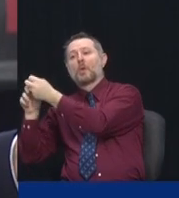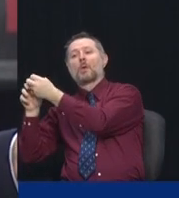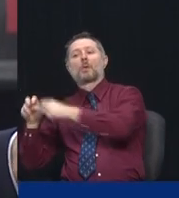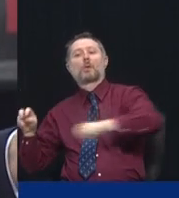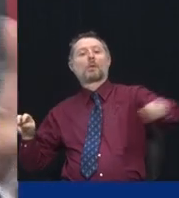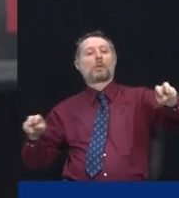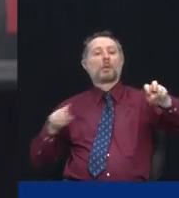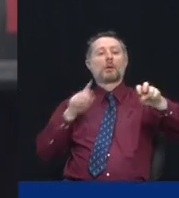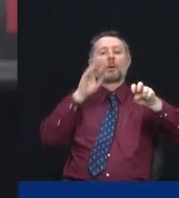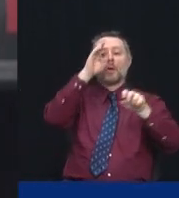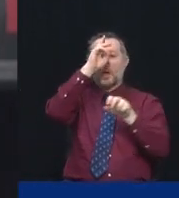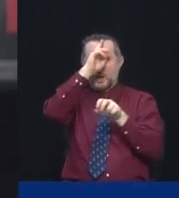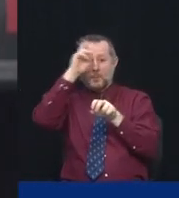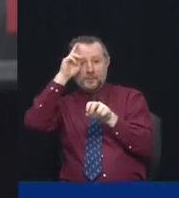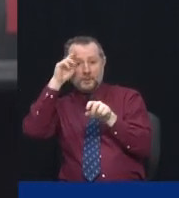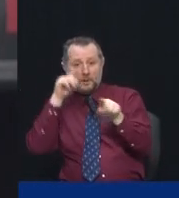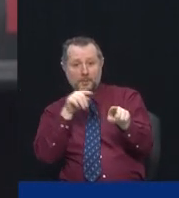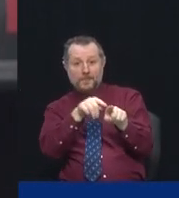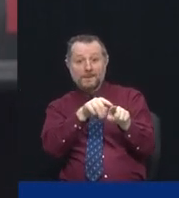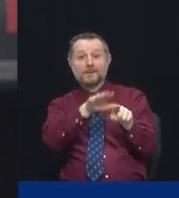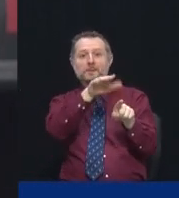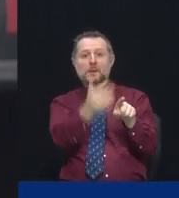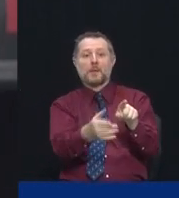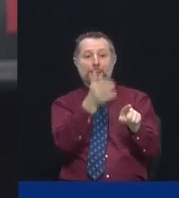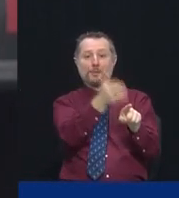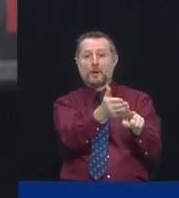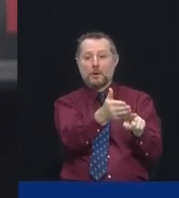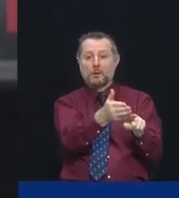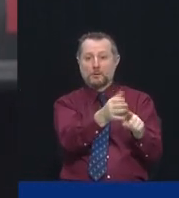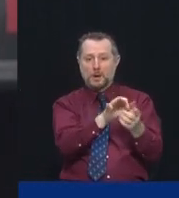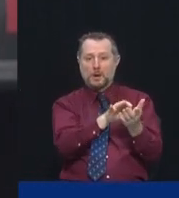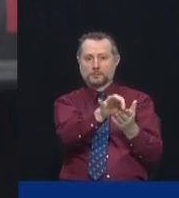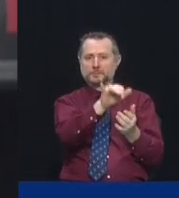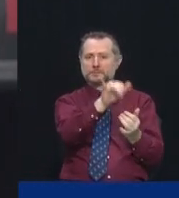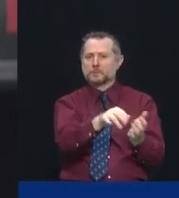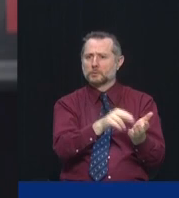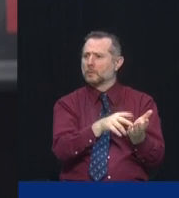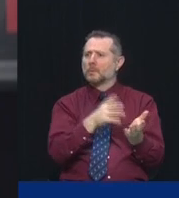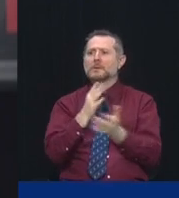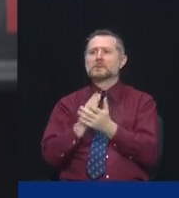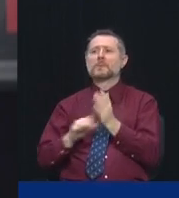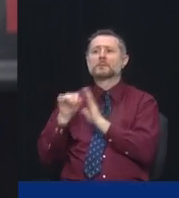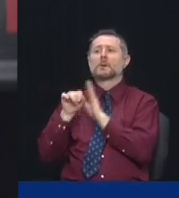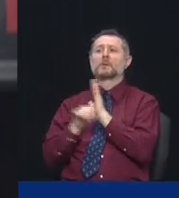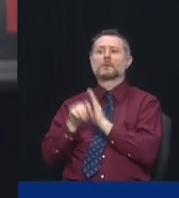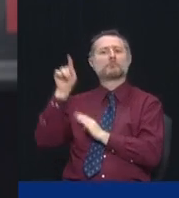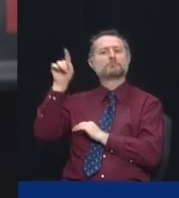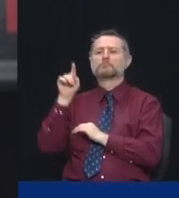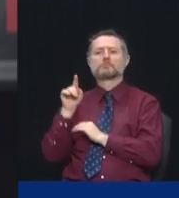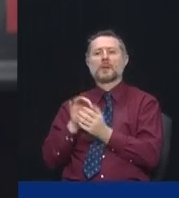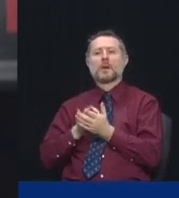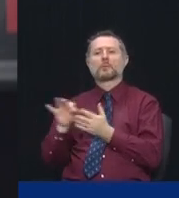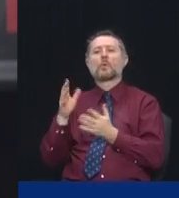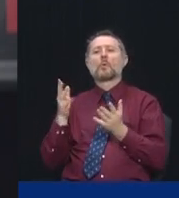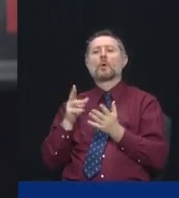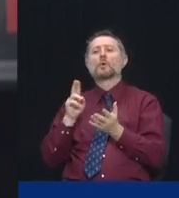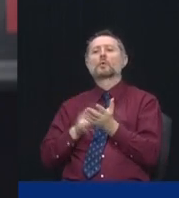hospital. Some states counted what a nursing home considered a probable